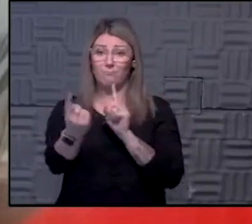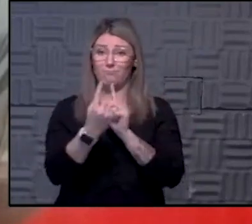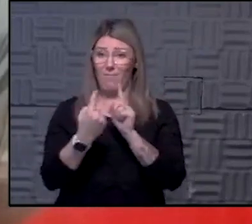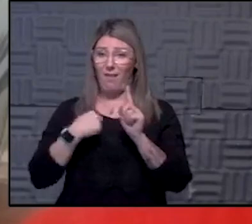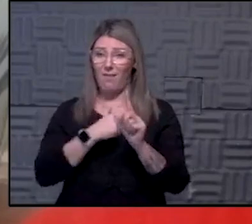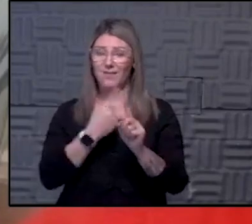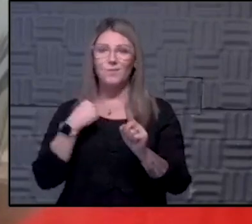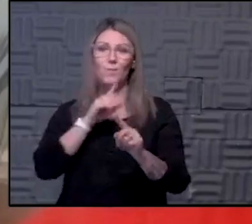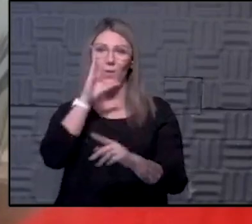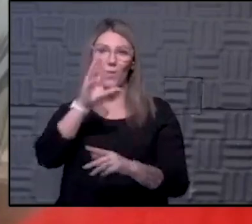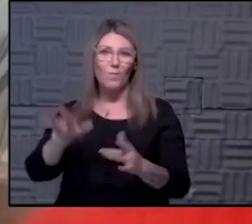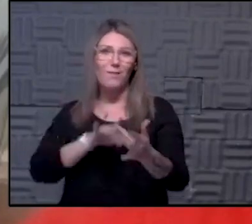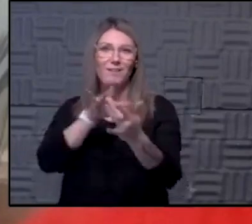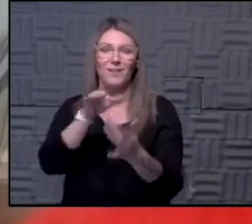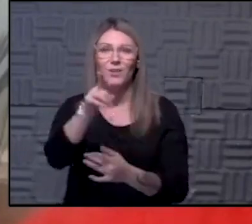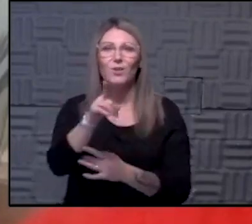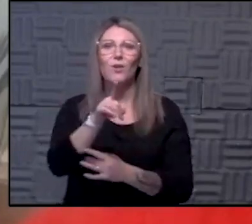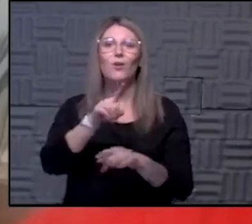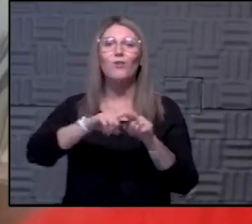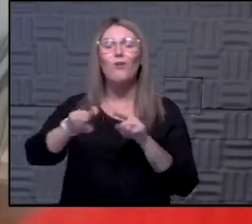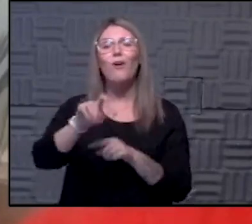us a call at